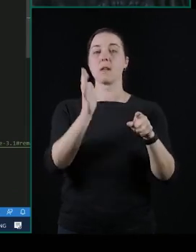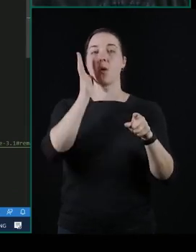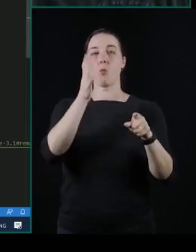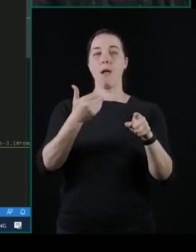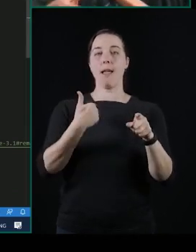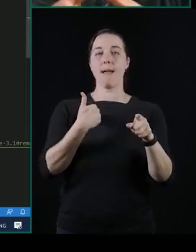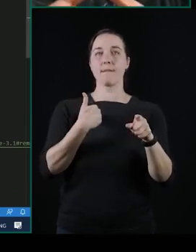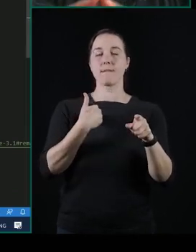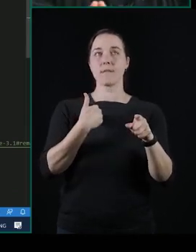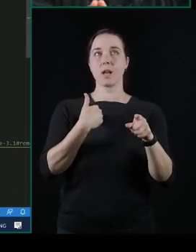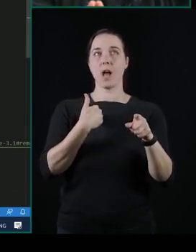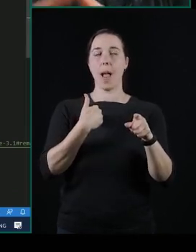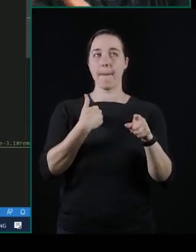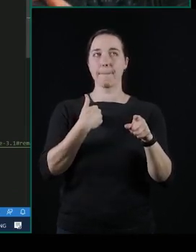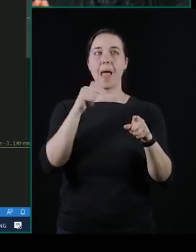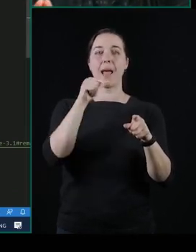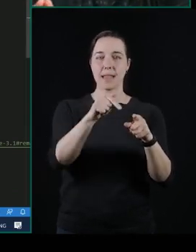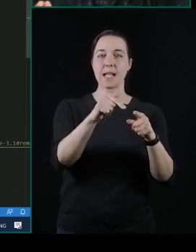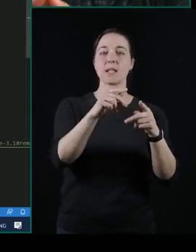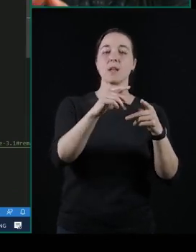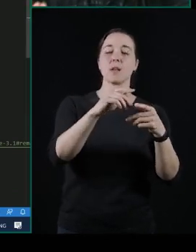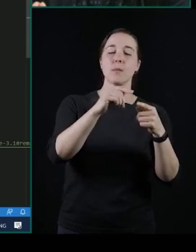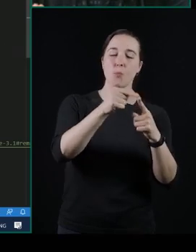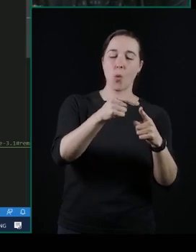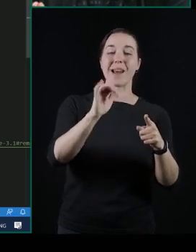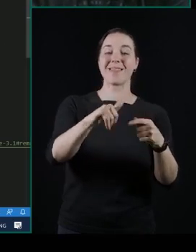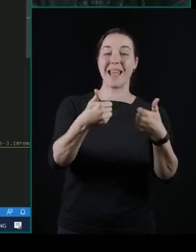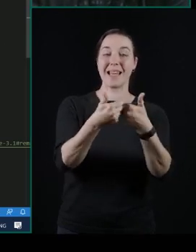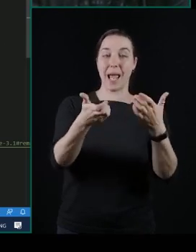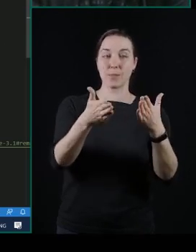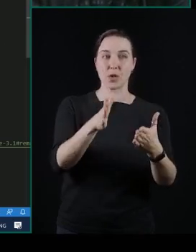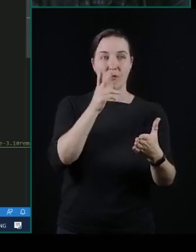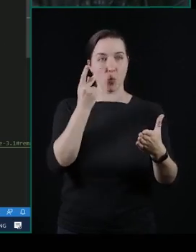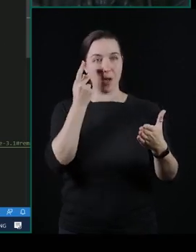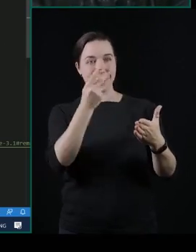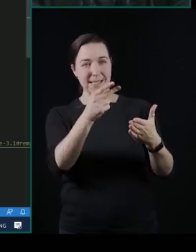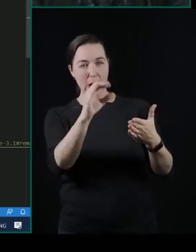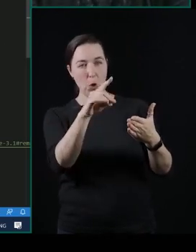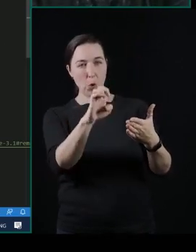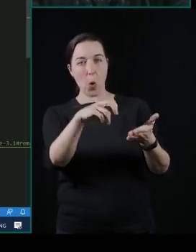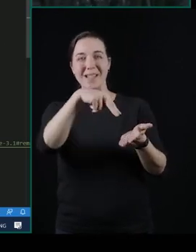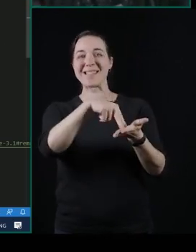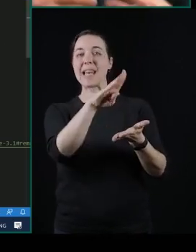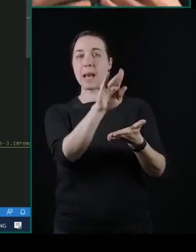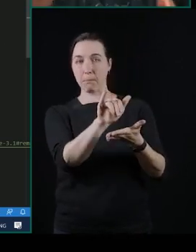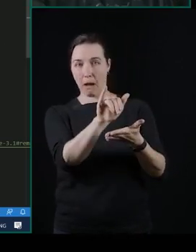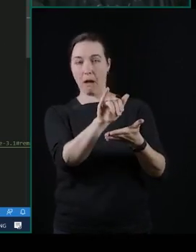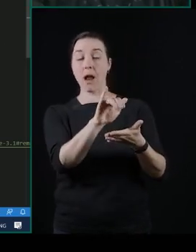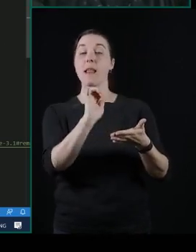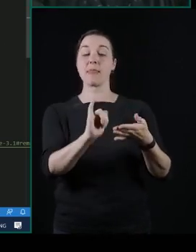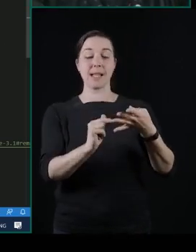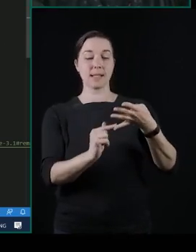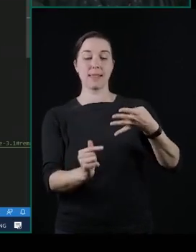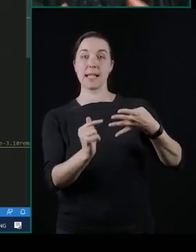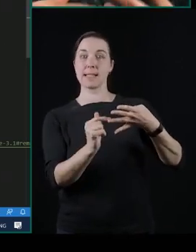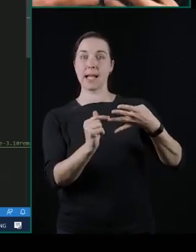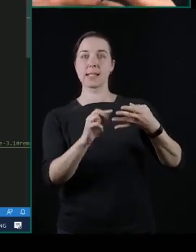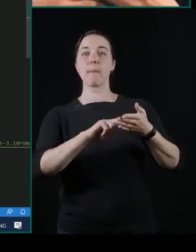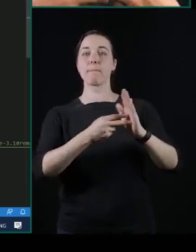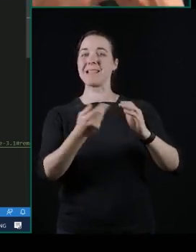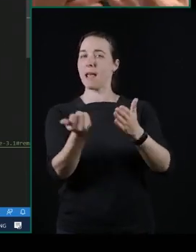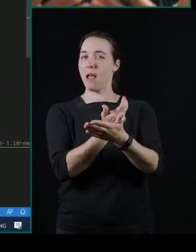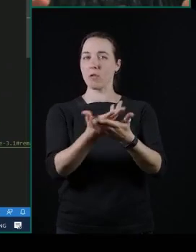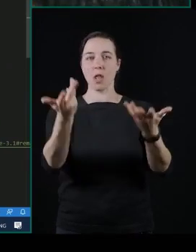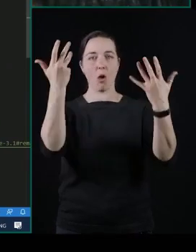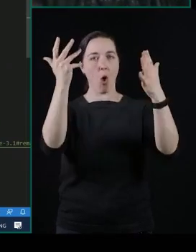will halt. At this point, our game server will arrive at a state that it's called standing by. This is a state that it means that we